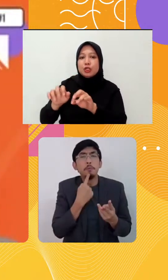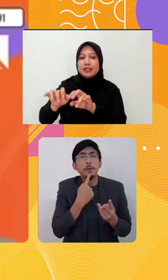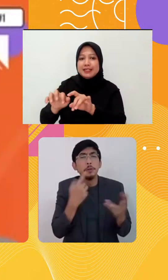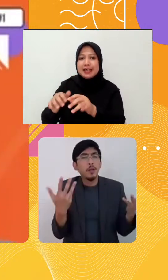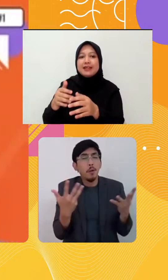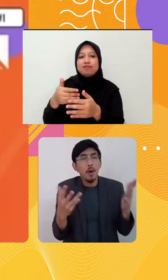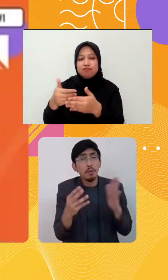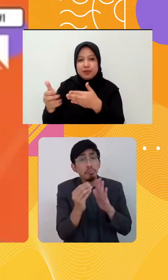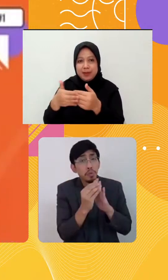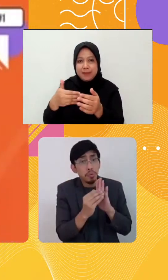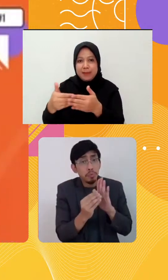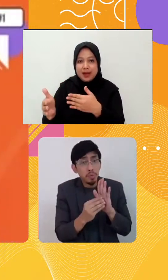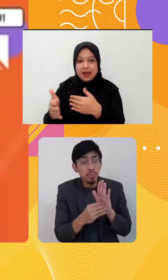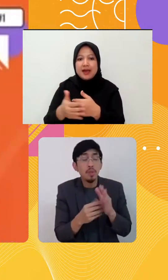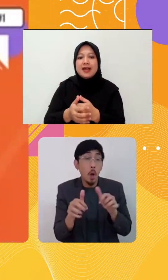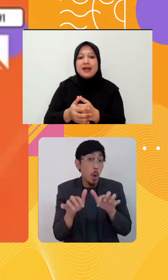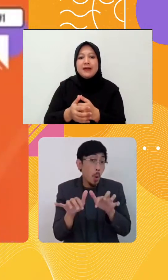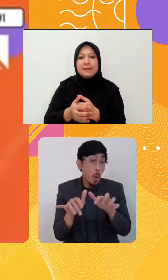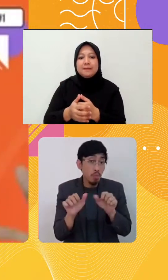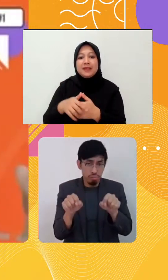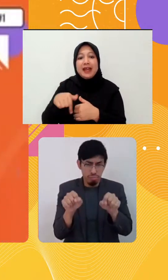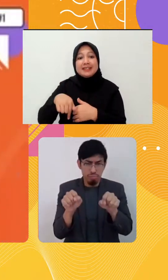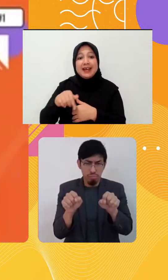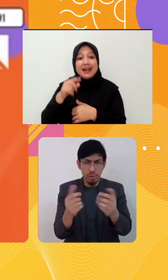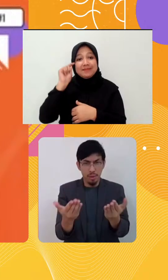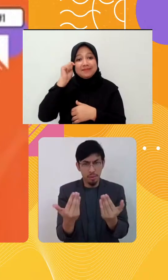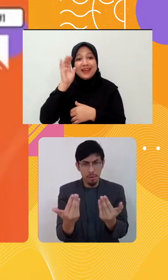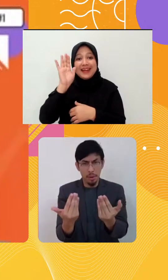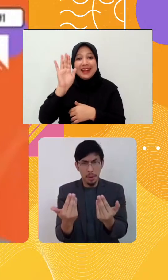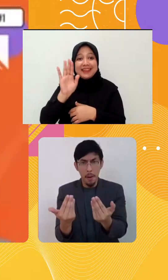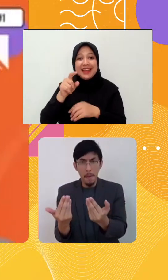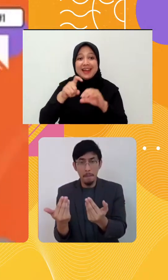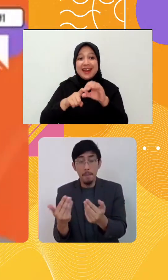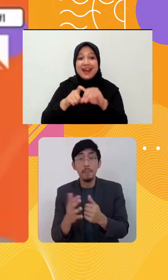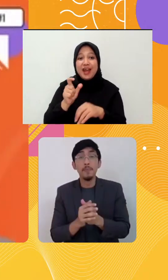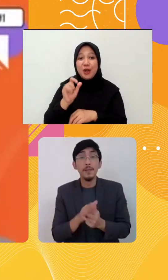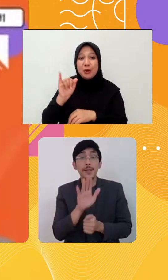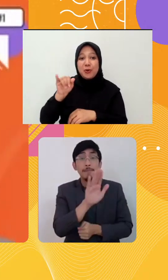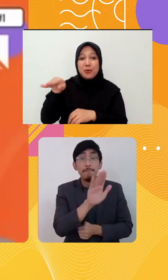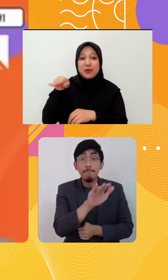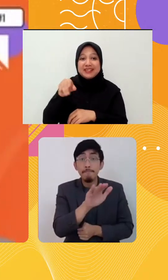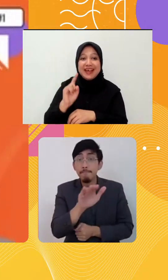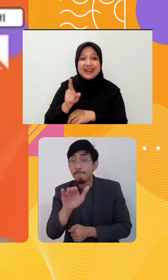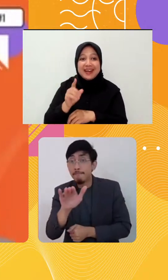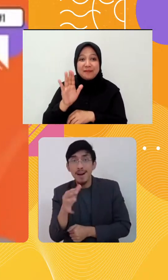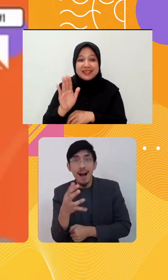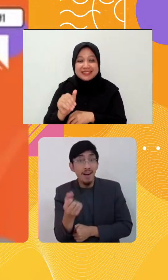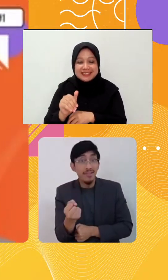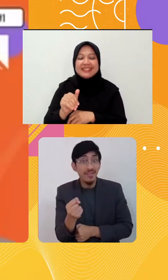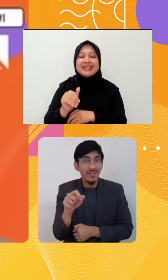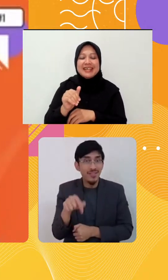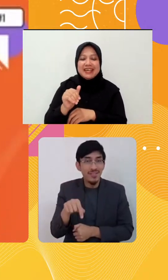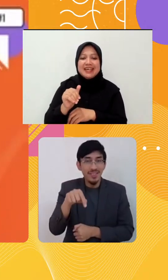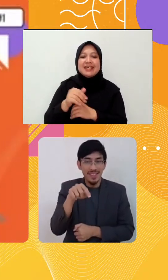you that we still have a lucky draw session and quiz. And also don't forget